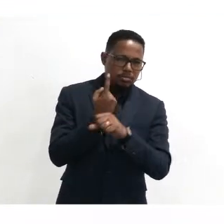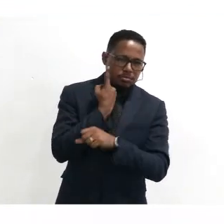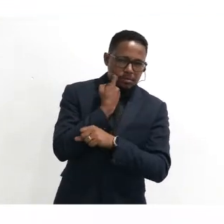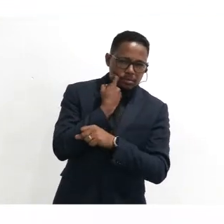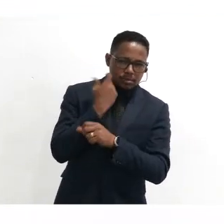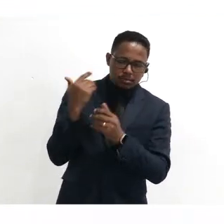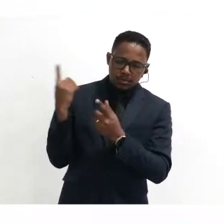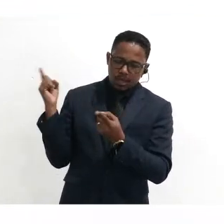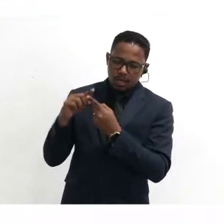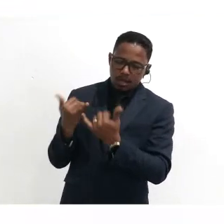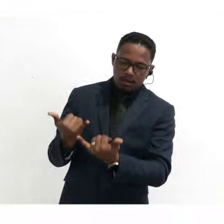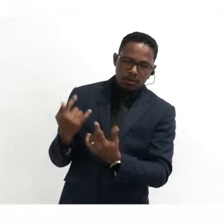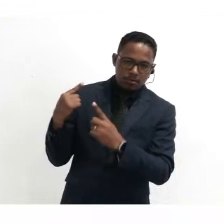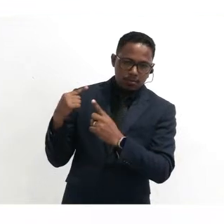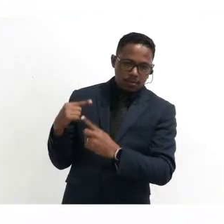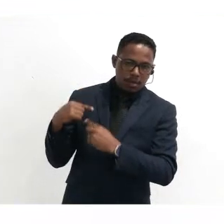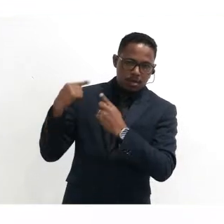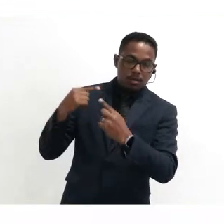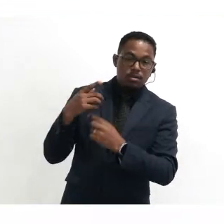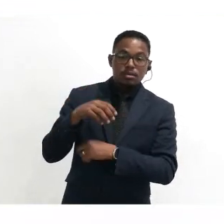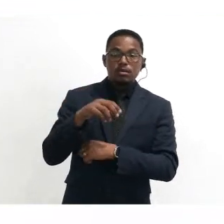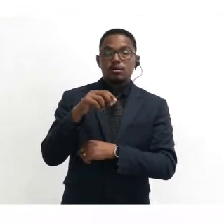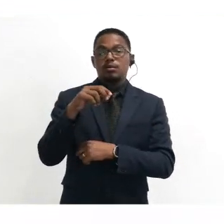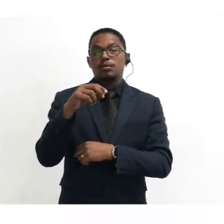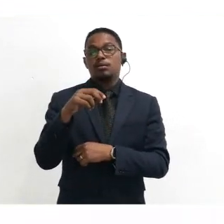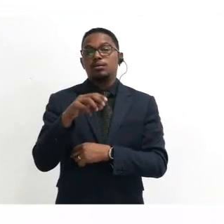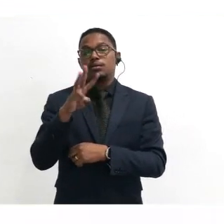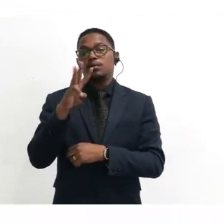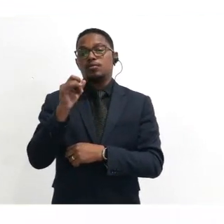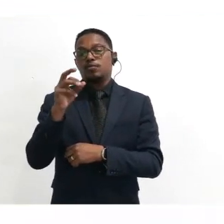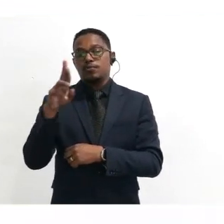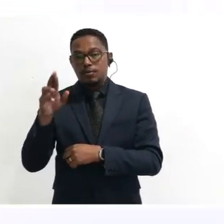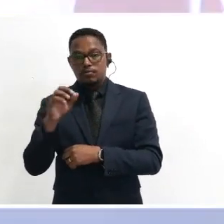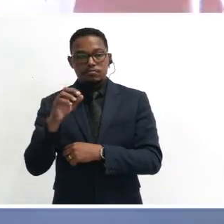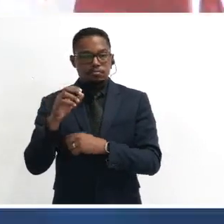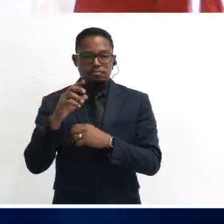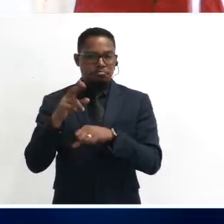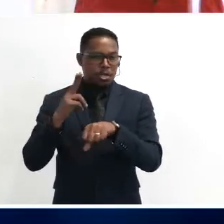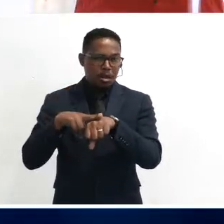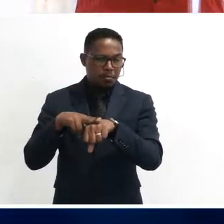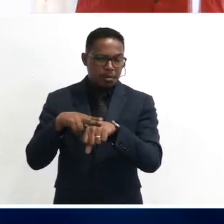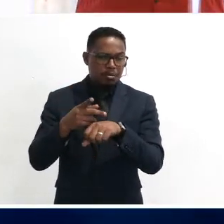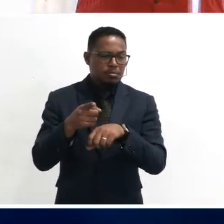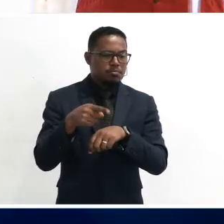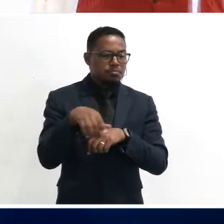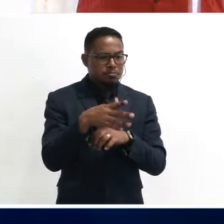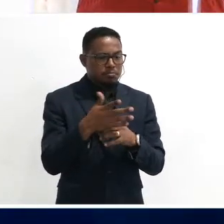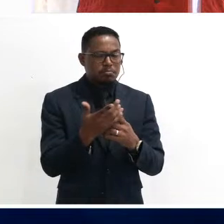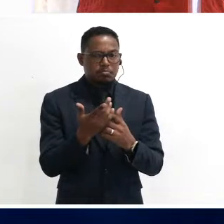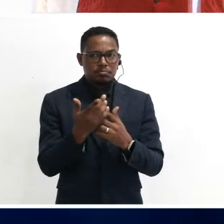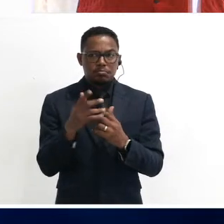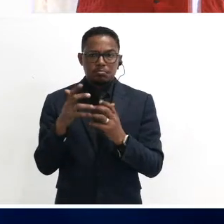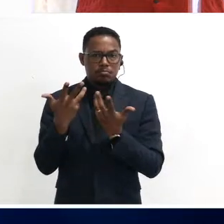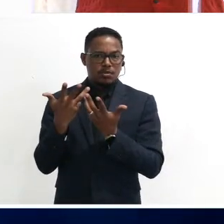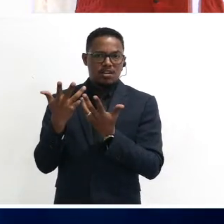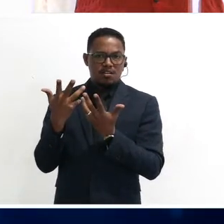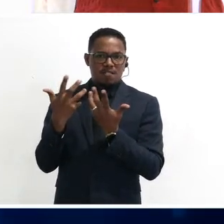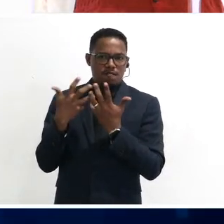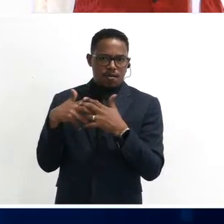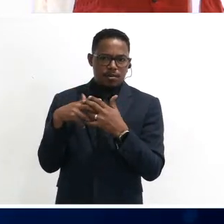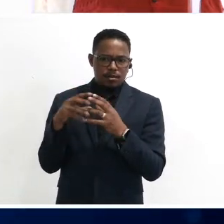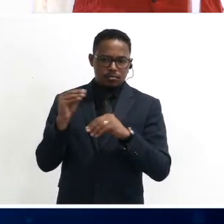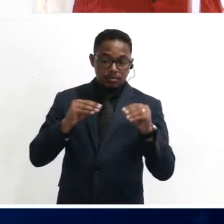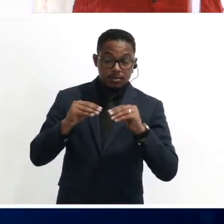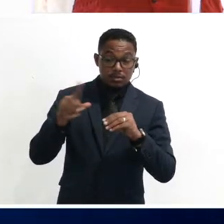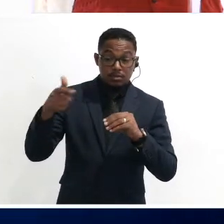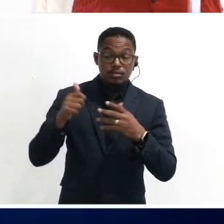traditional wafer fabs have also turned into some of the packaging leaders. And that's because they have some of this